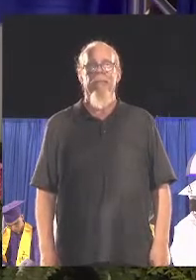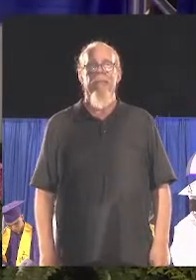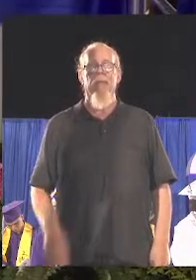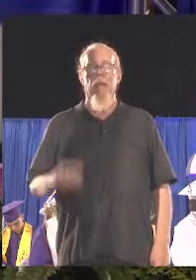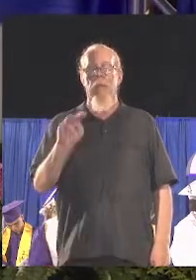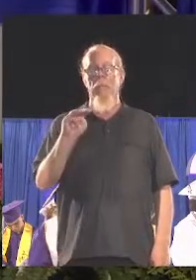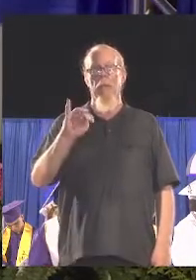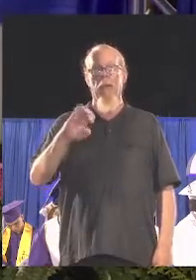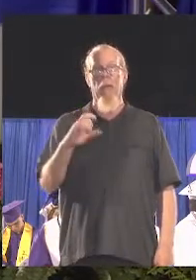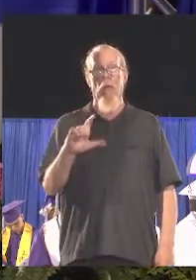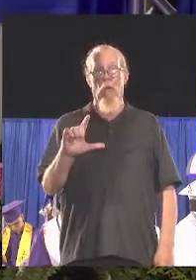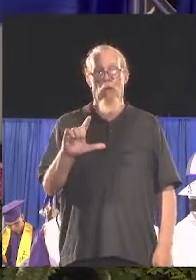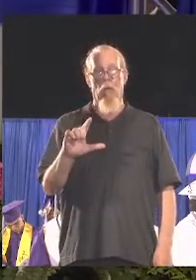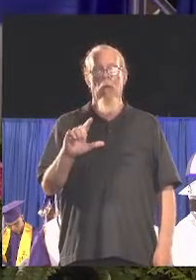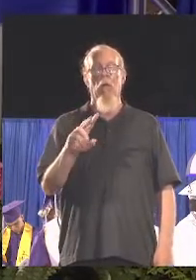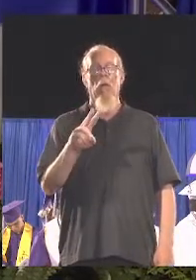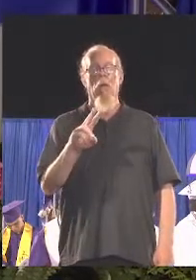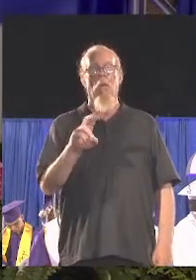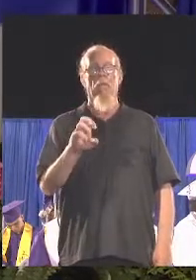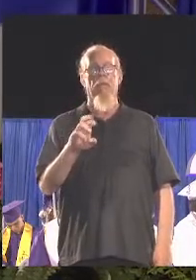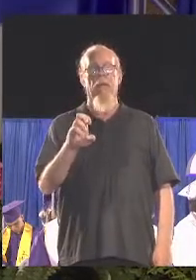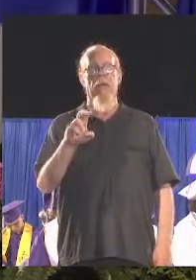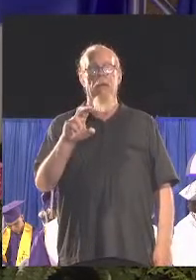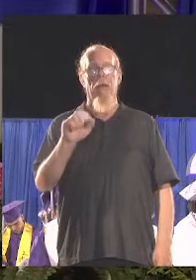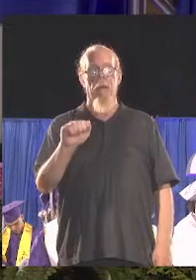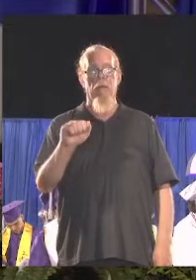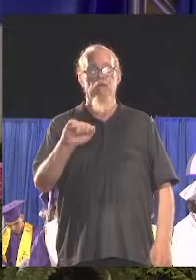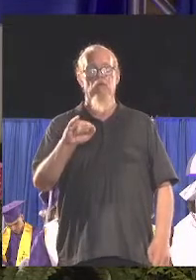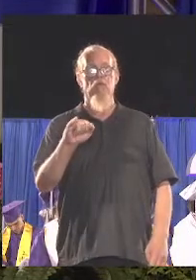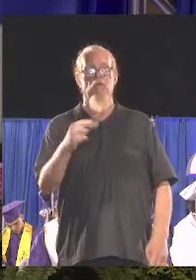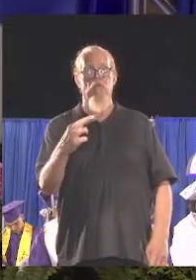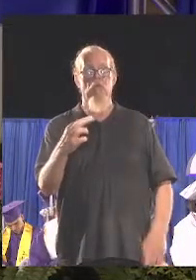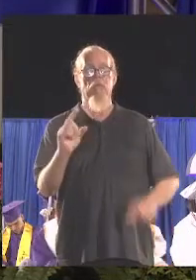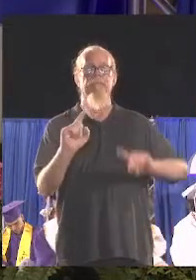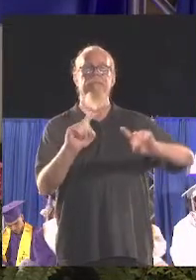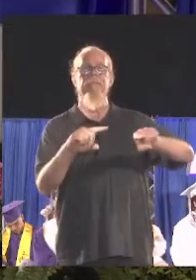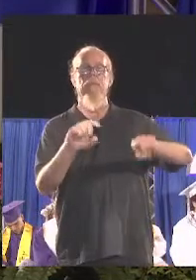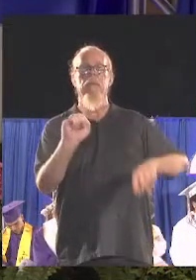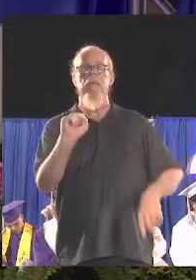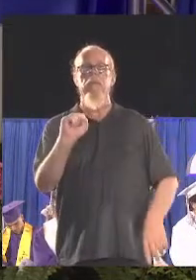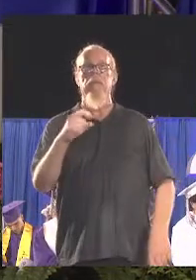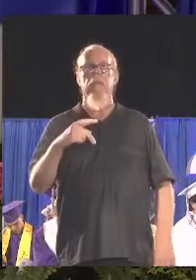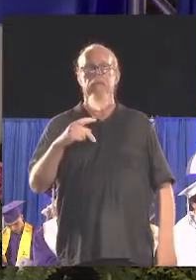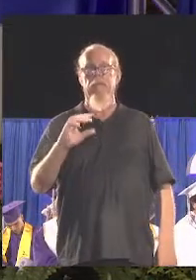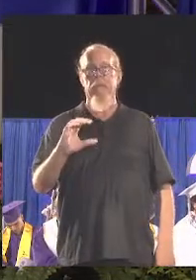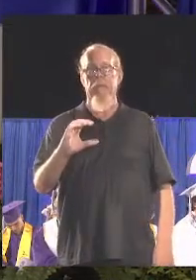Michael A. Revilla Jr., St. Philip's College.